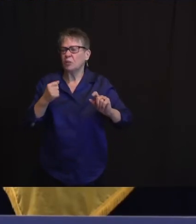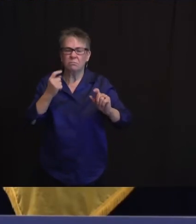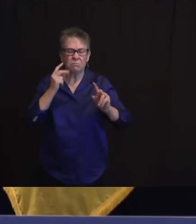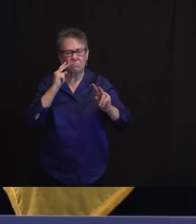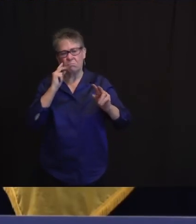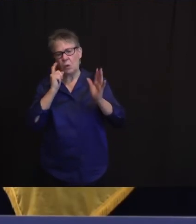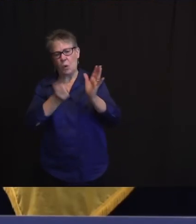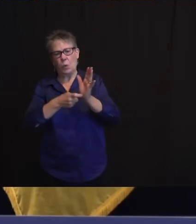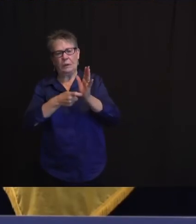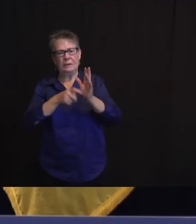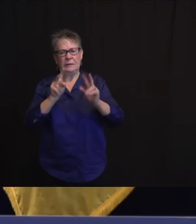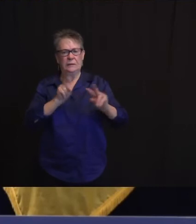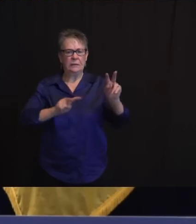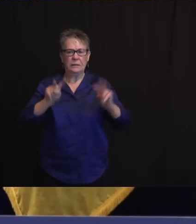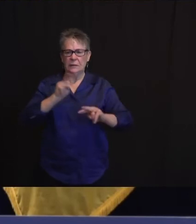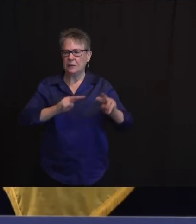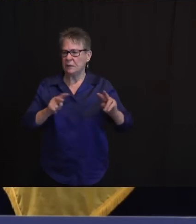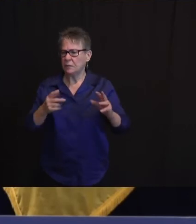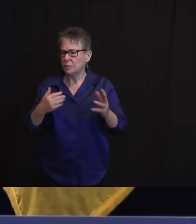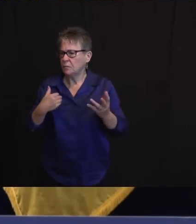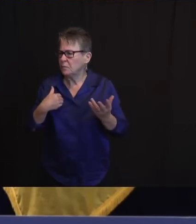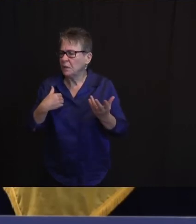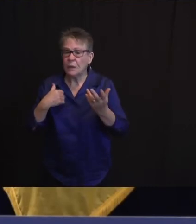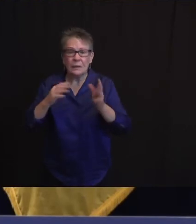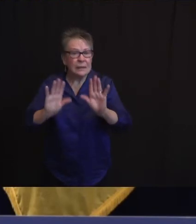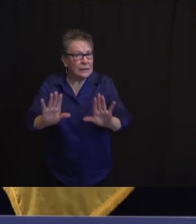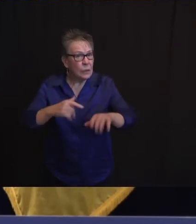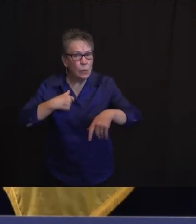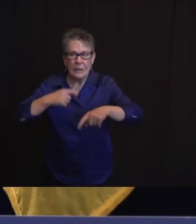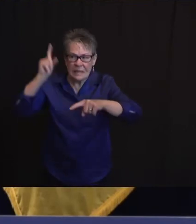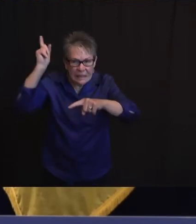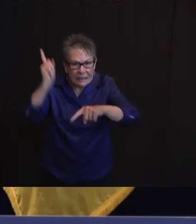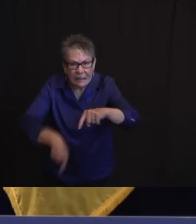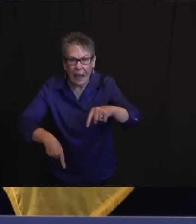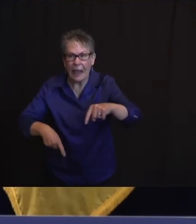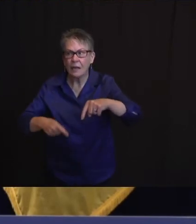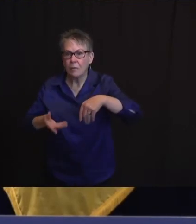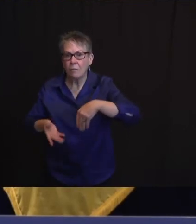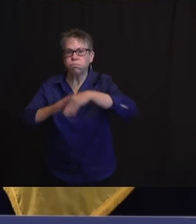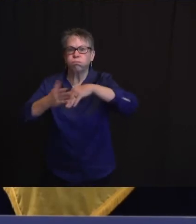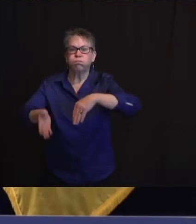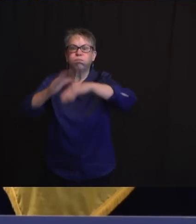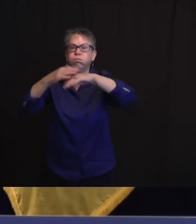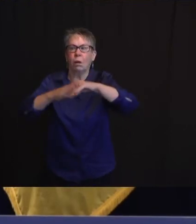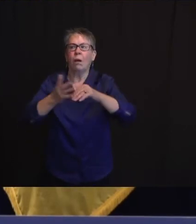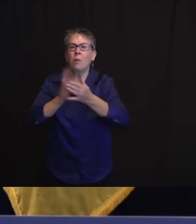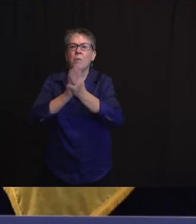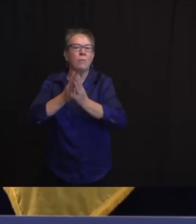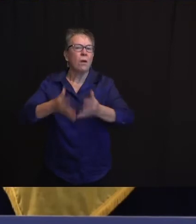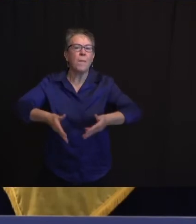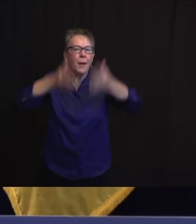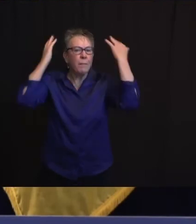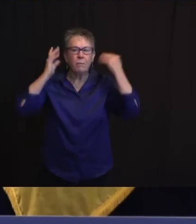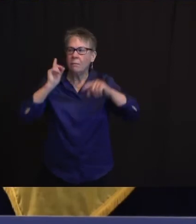cannot allow to be overrun. And remember, if you're in the 3,600 and something COVID beds, our peak